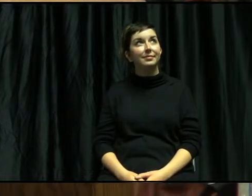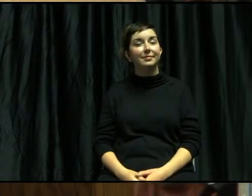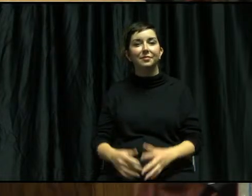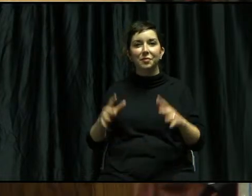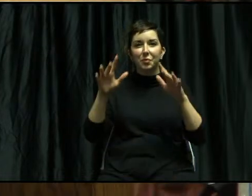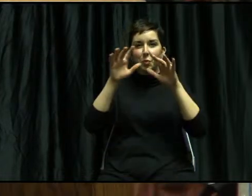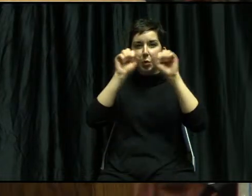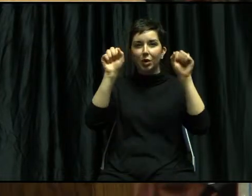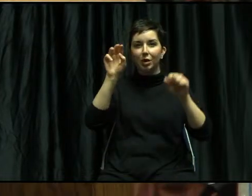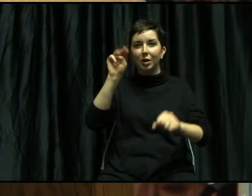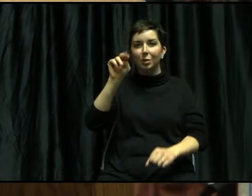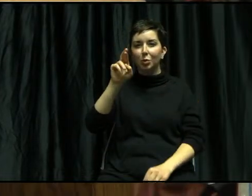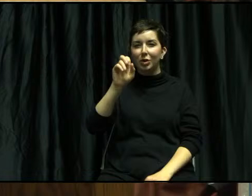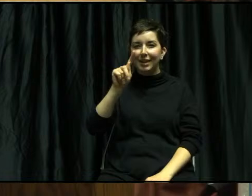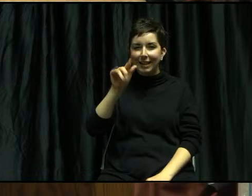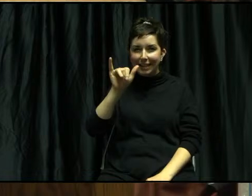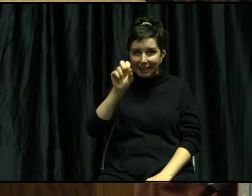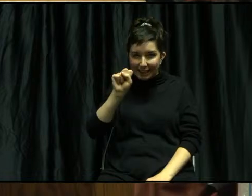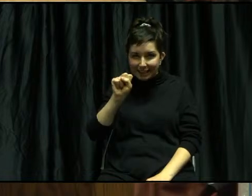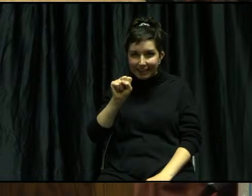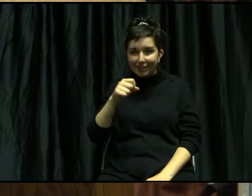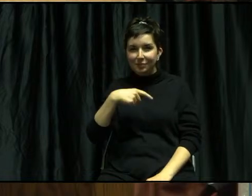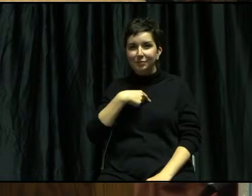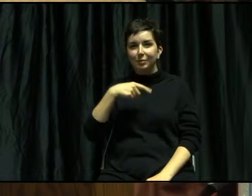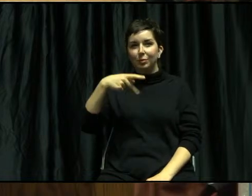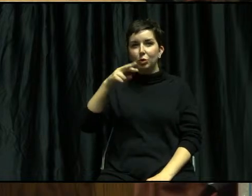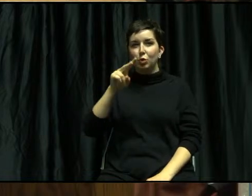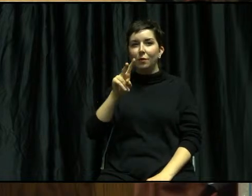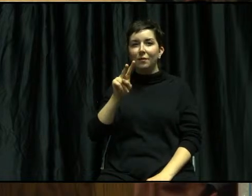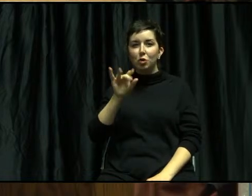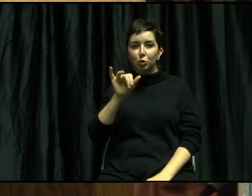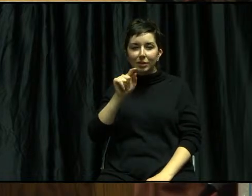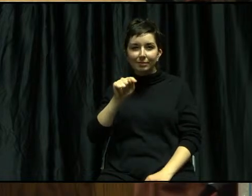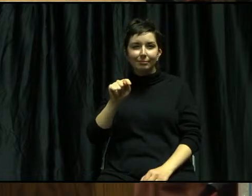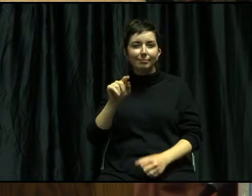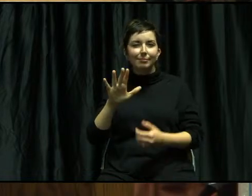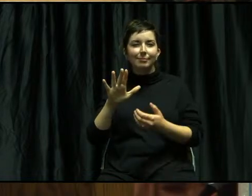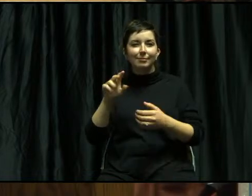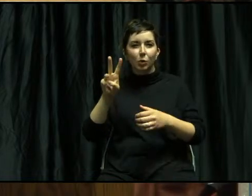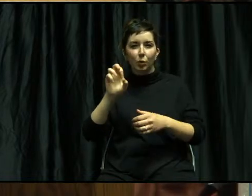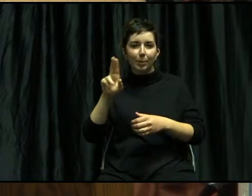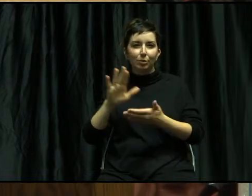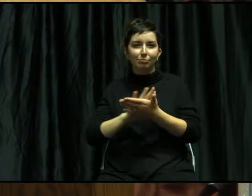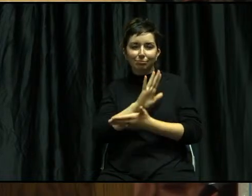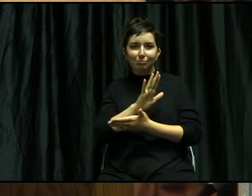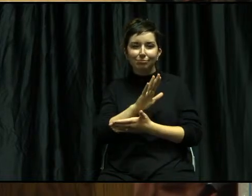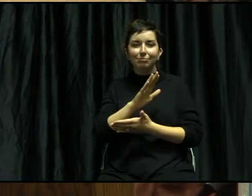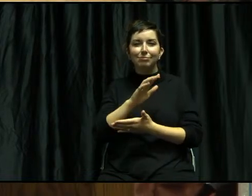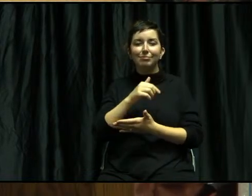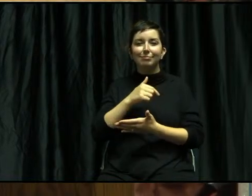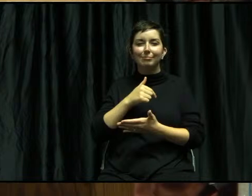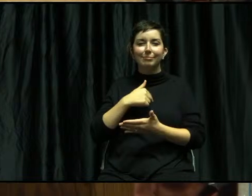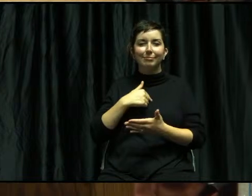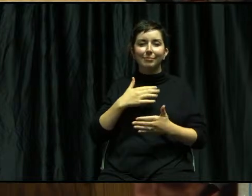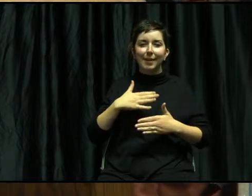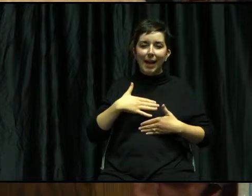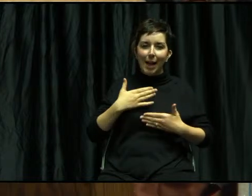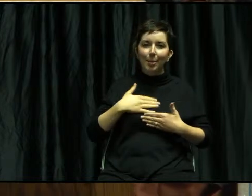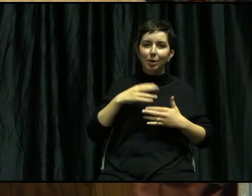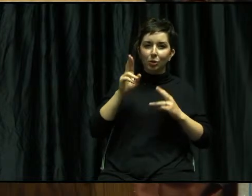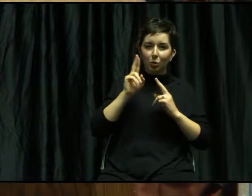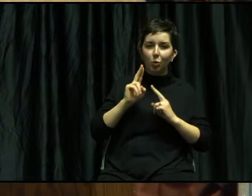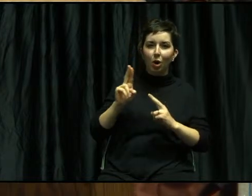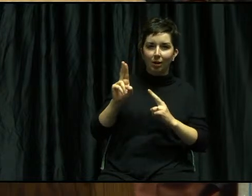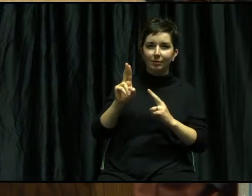President Mortensen, as Provost of Weber State University, it is my distinct honor and pleasure